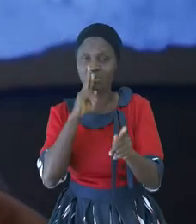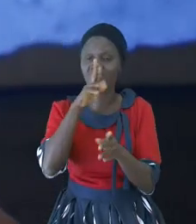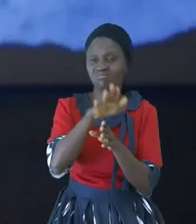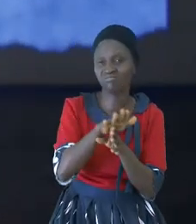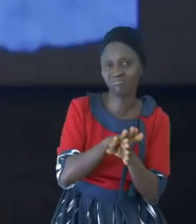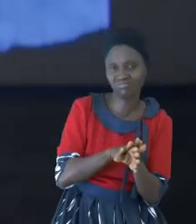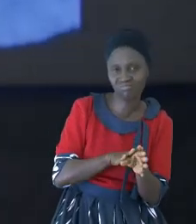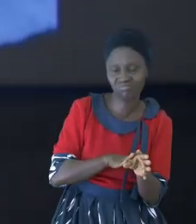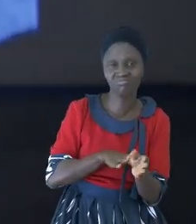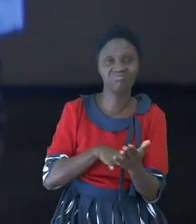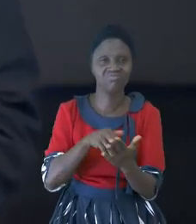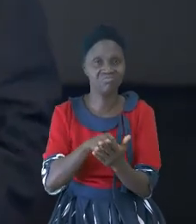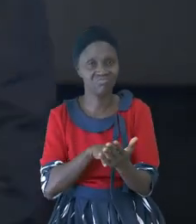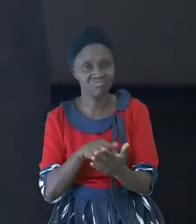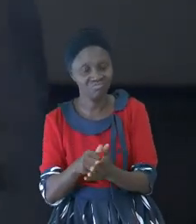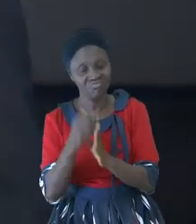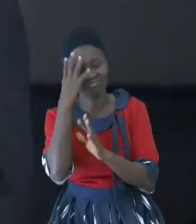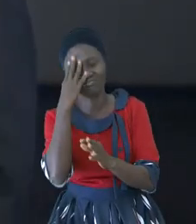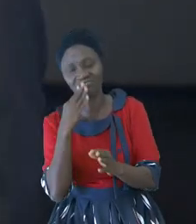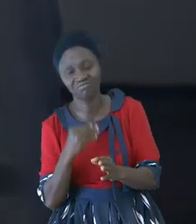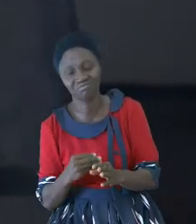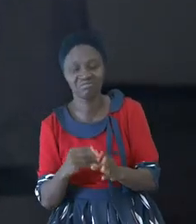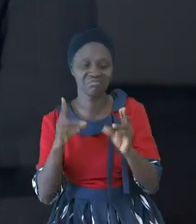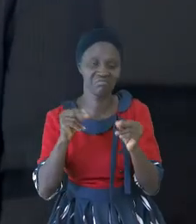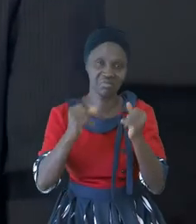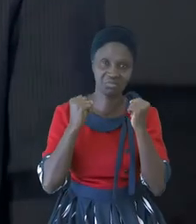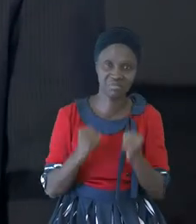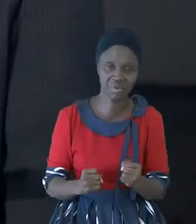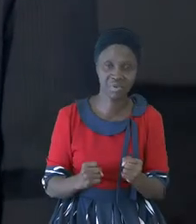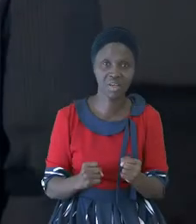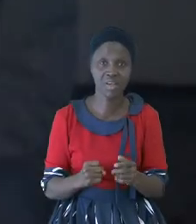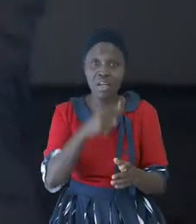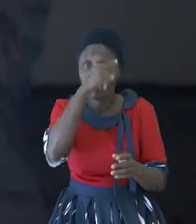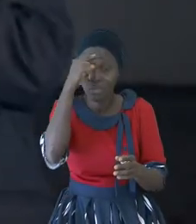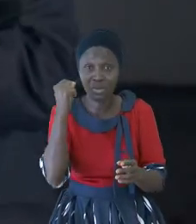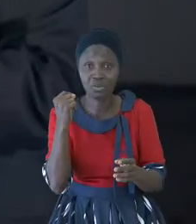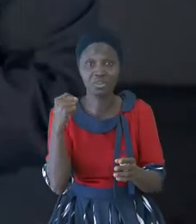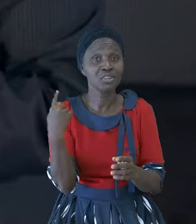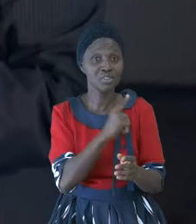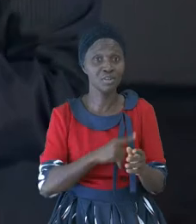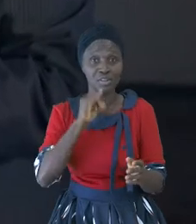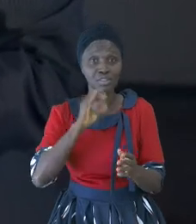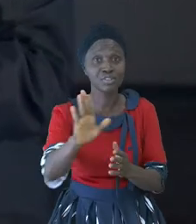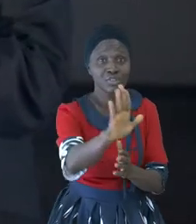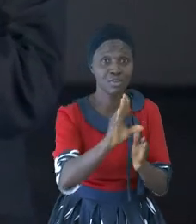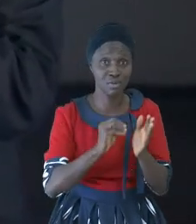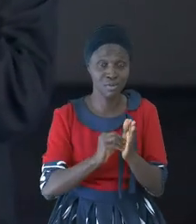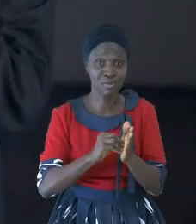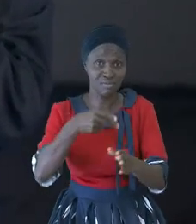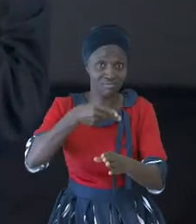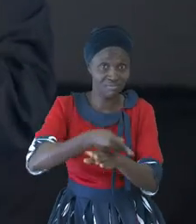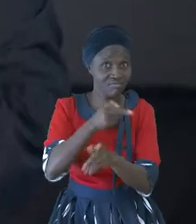sluggish and they're moving as if there is no power. Because the Lord is your shepherd, you will not